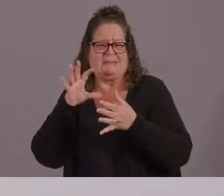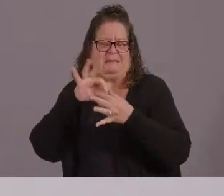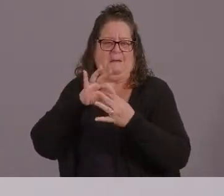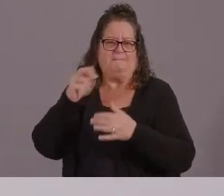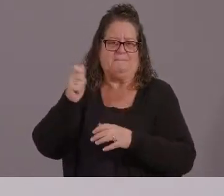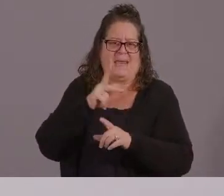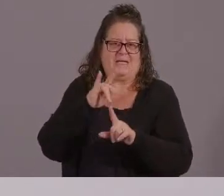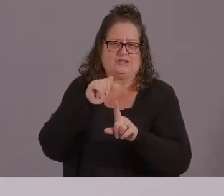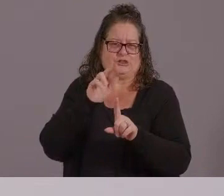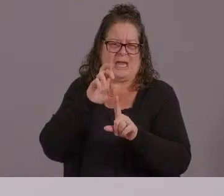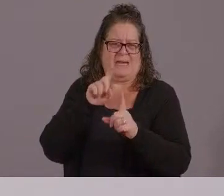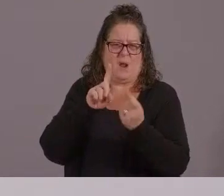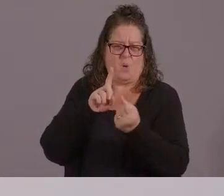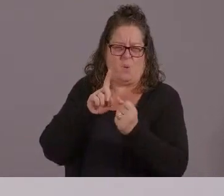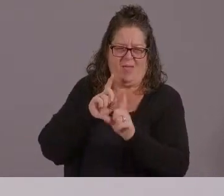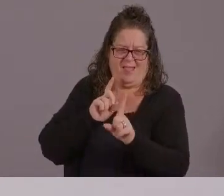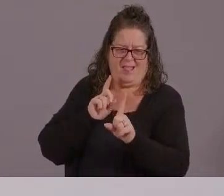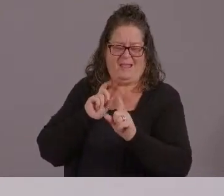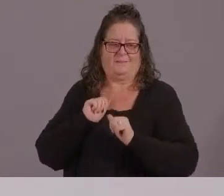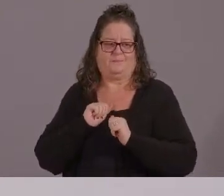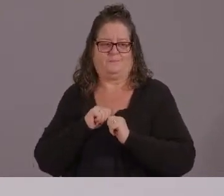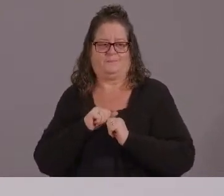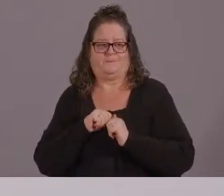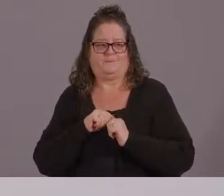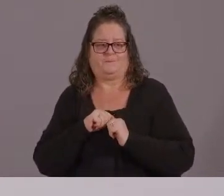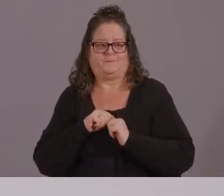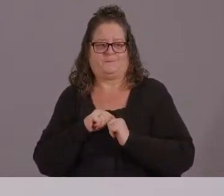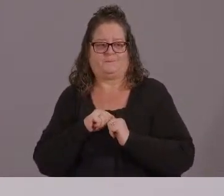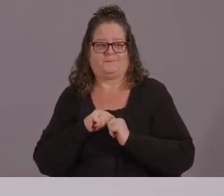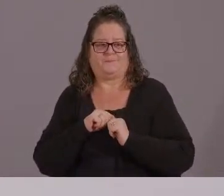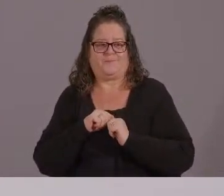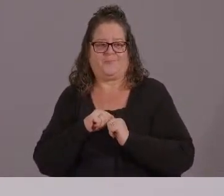Jared, sorry about that. I just asked you to unmute.